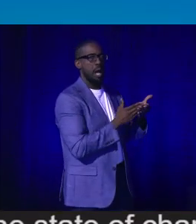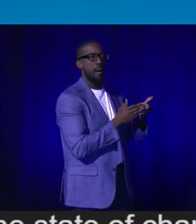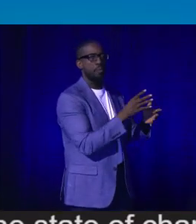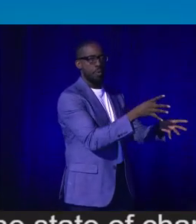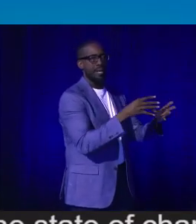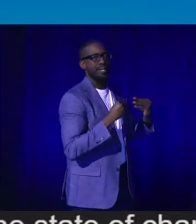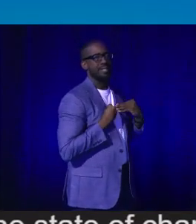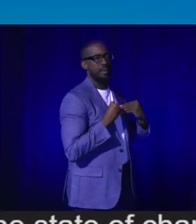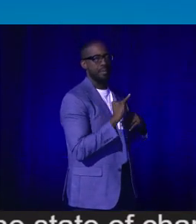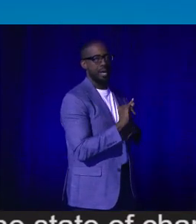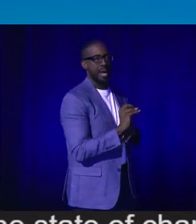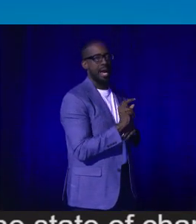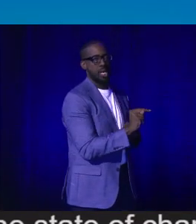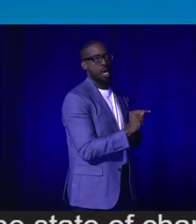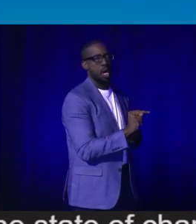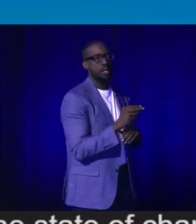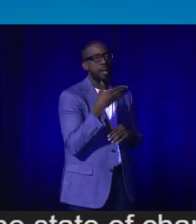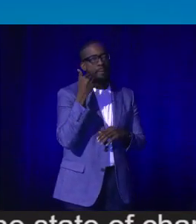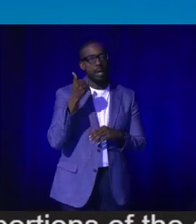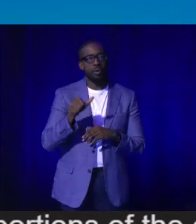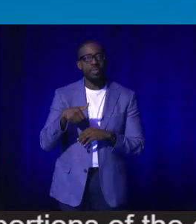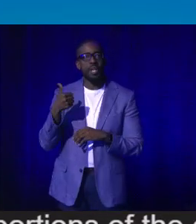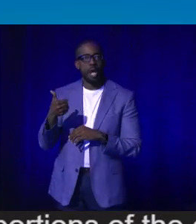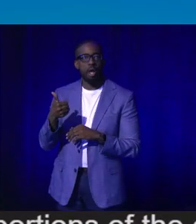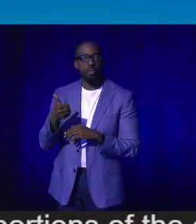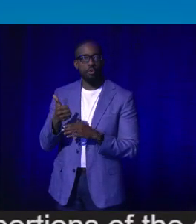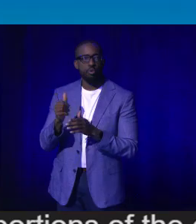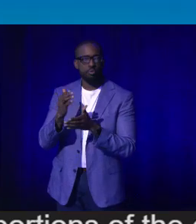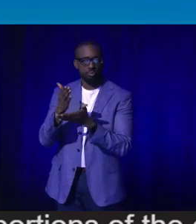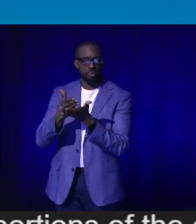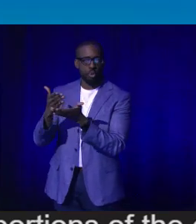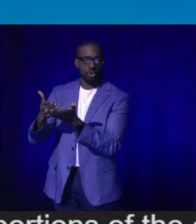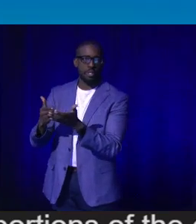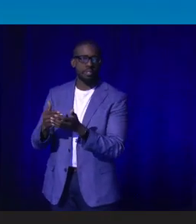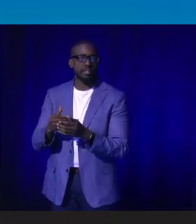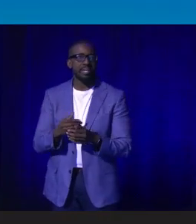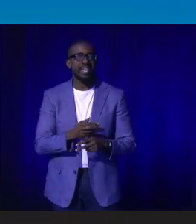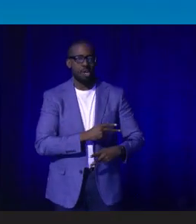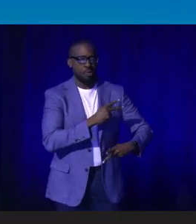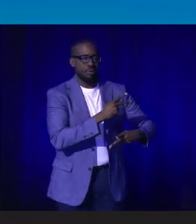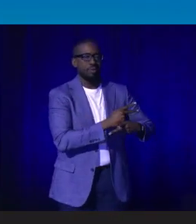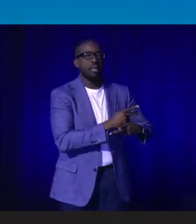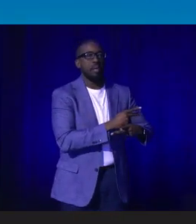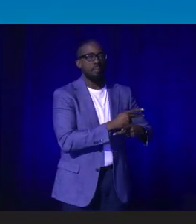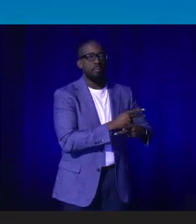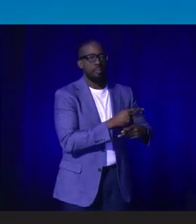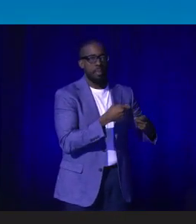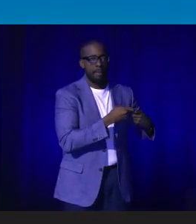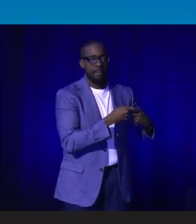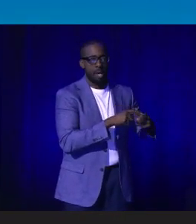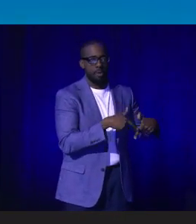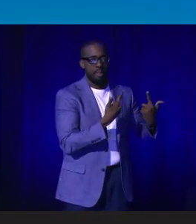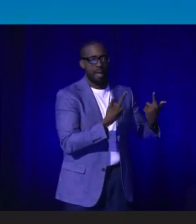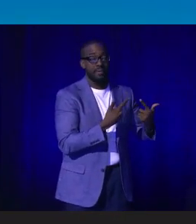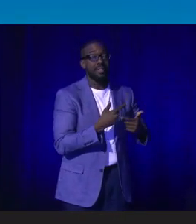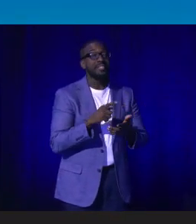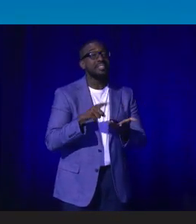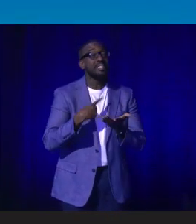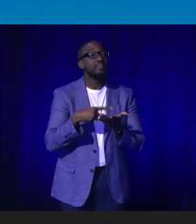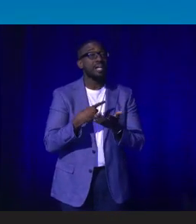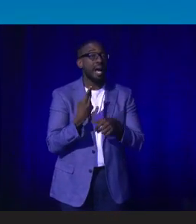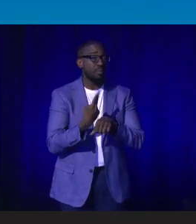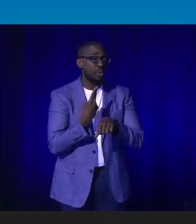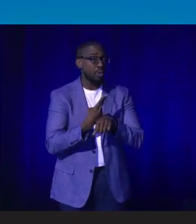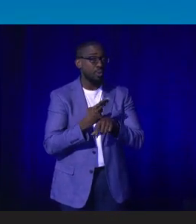that. It does heat the battery, for example. And then also, sometimes if you use different chargers,